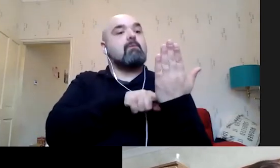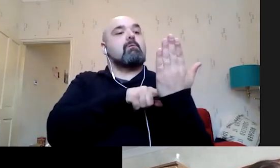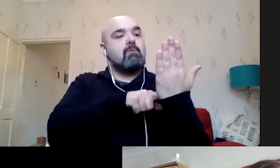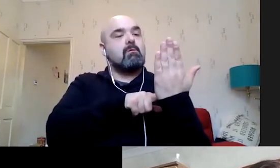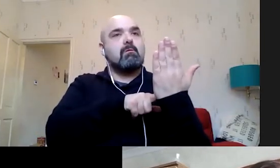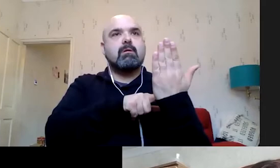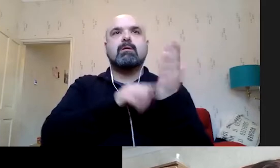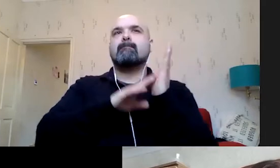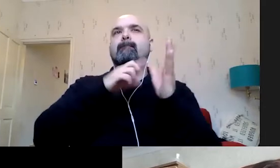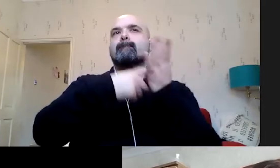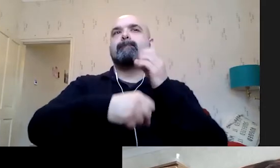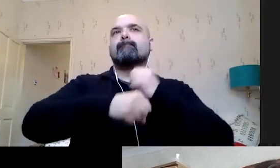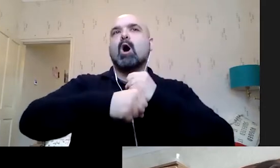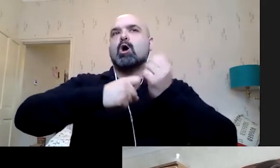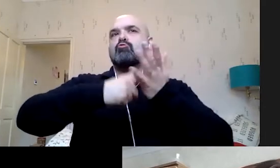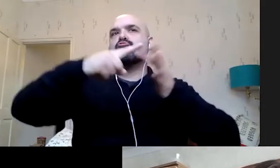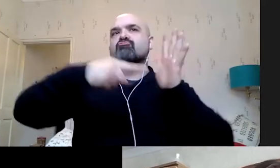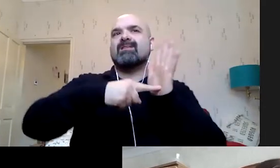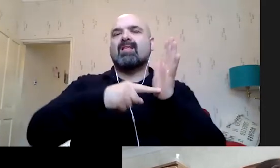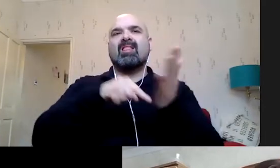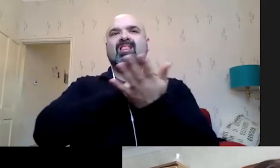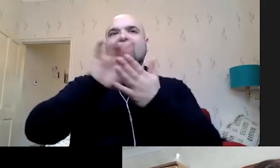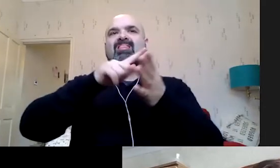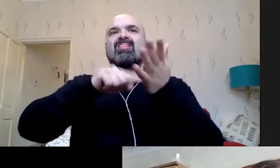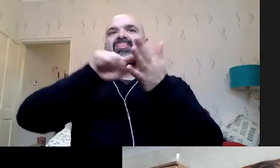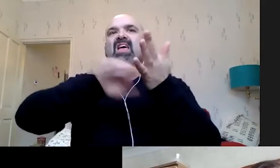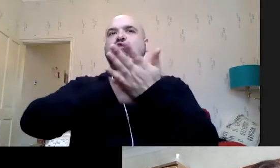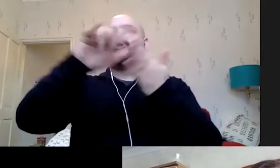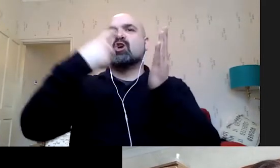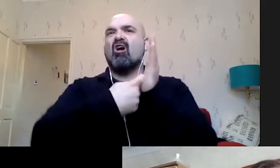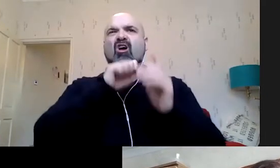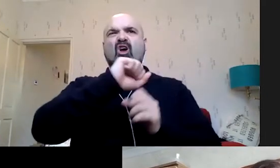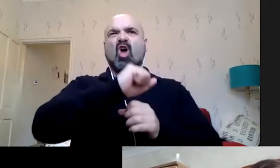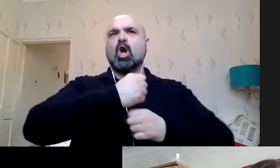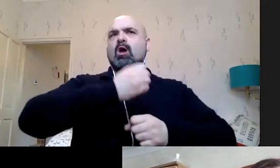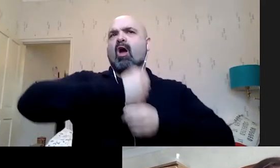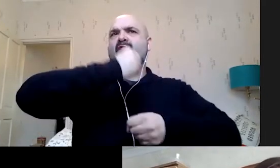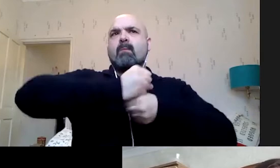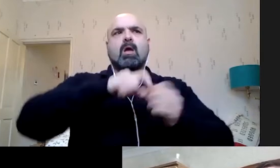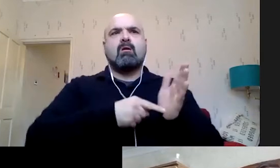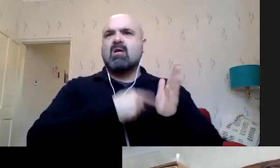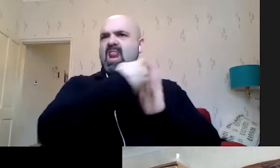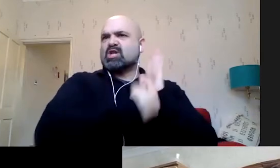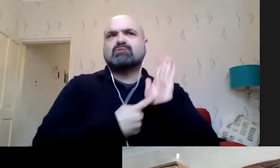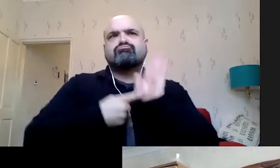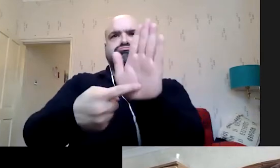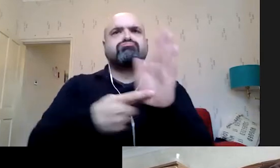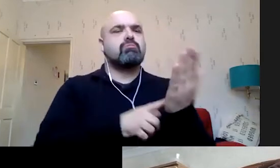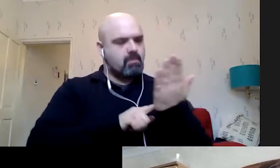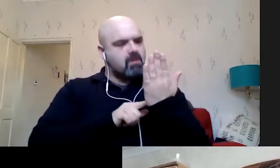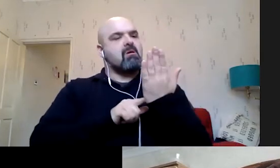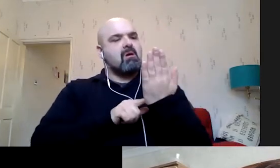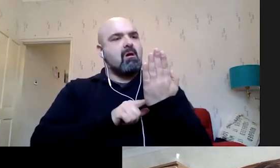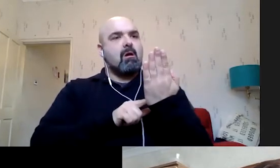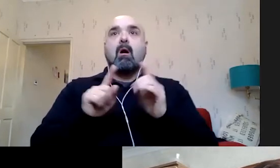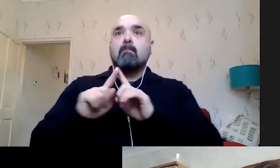Thatcher's government, making it really difficult. It was just at a time when I think perhaps people were beginning to, you know, think they